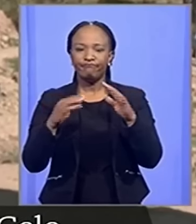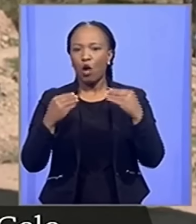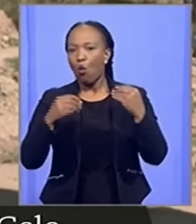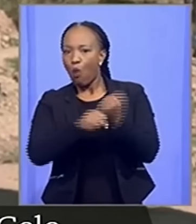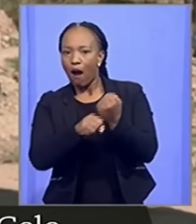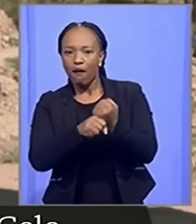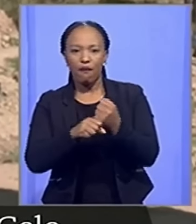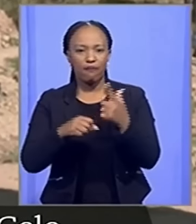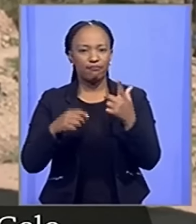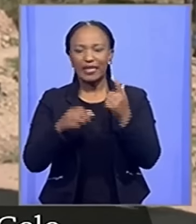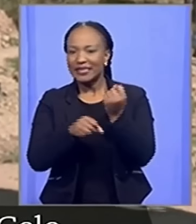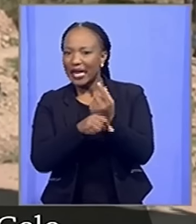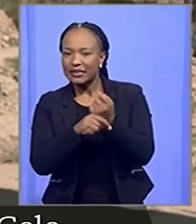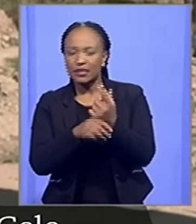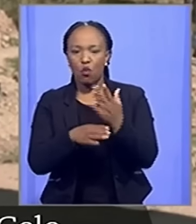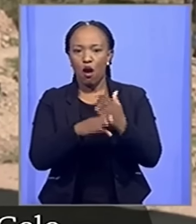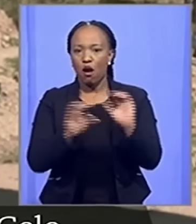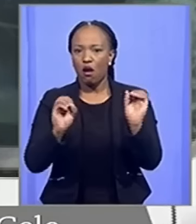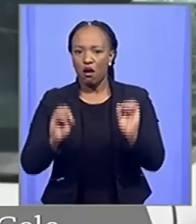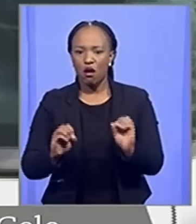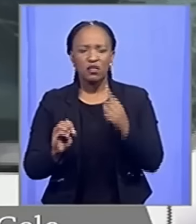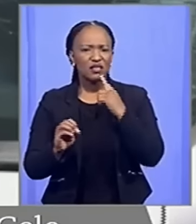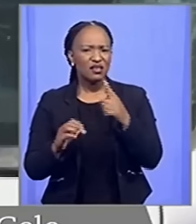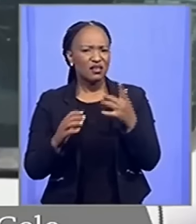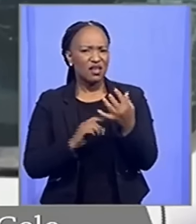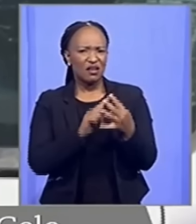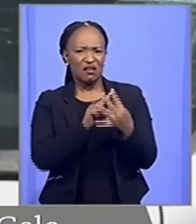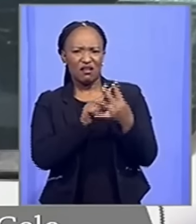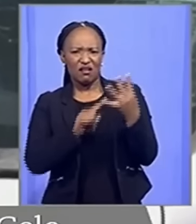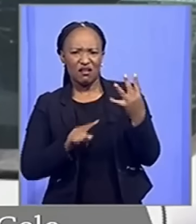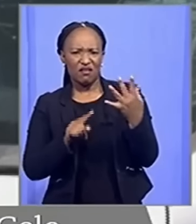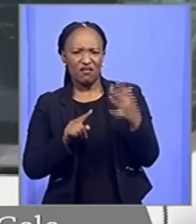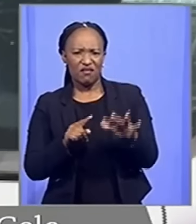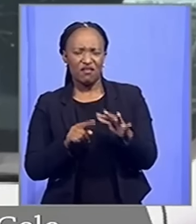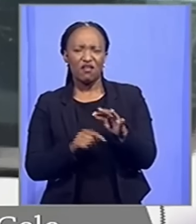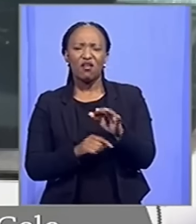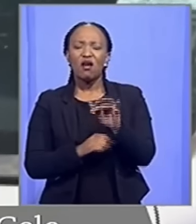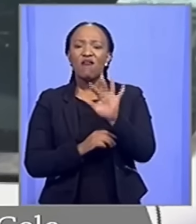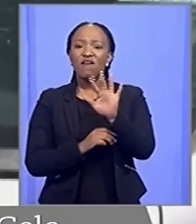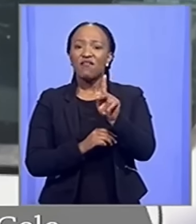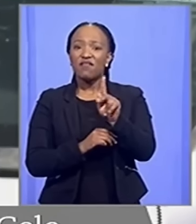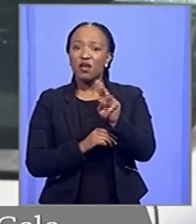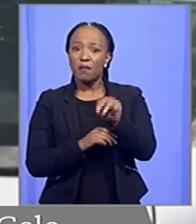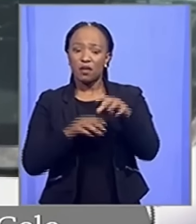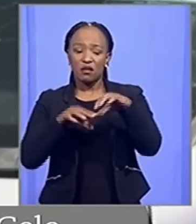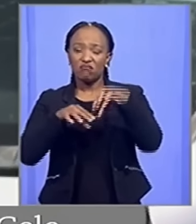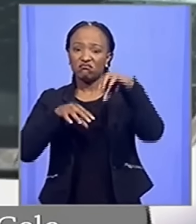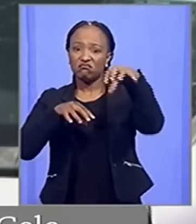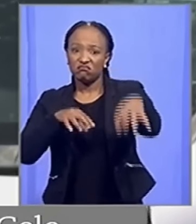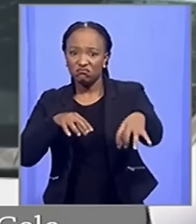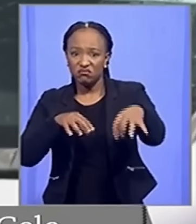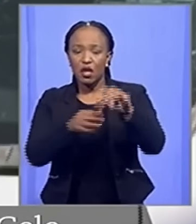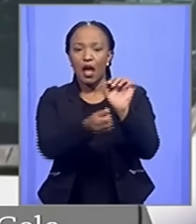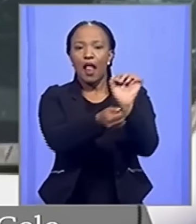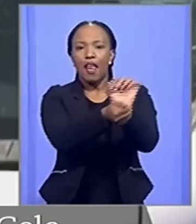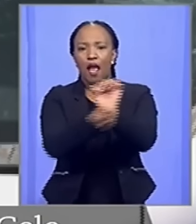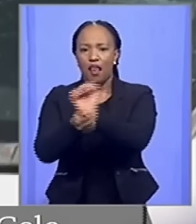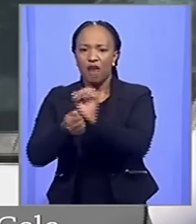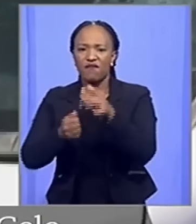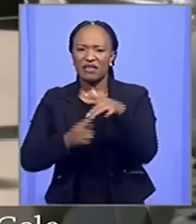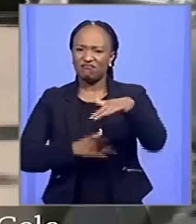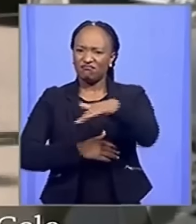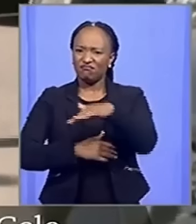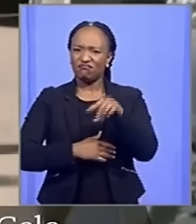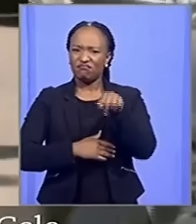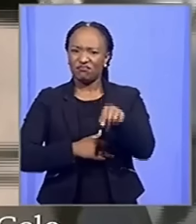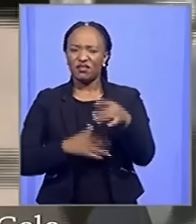dithuntso. Mapodisi a botsolotsa batho ba le bane ba ba tshwereng dikilometara di le 5 go tswa lefelong la tiragalo kwa nqanqago. Ba le